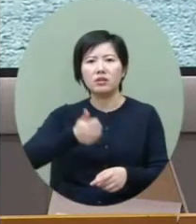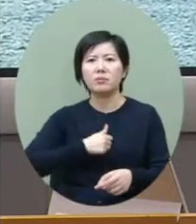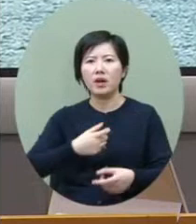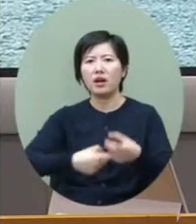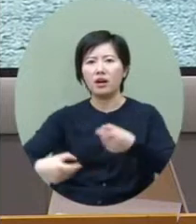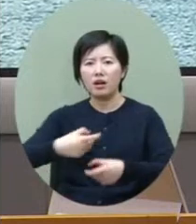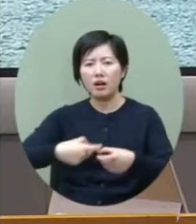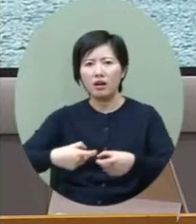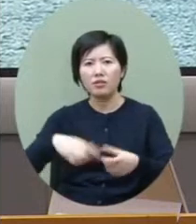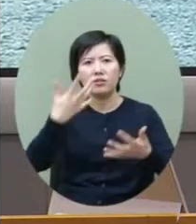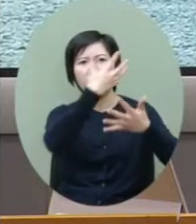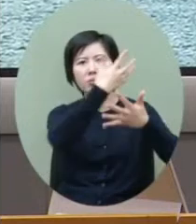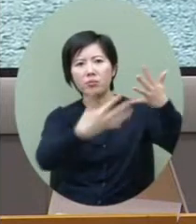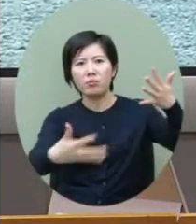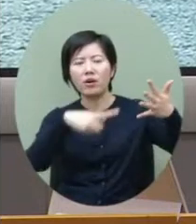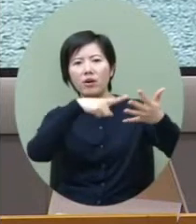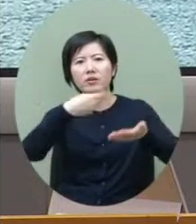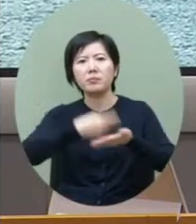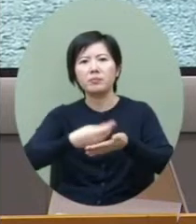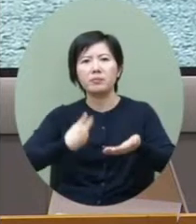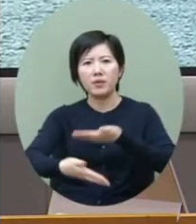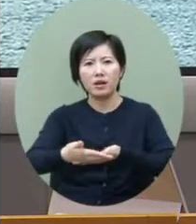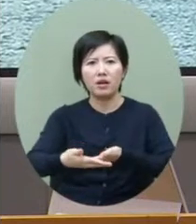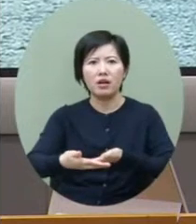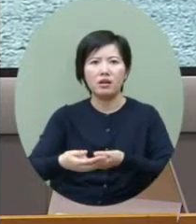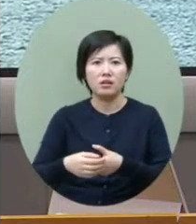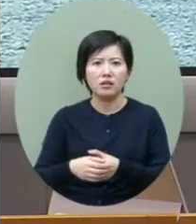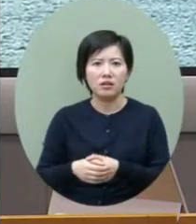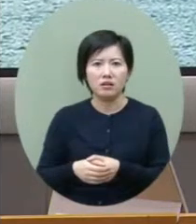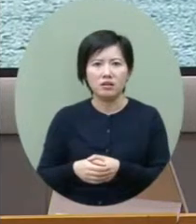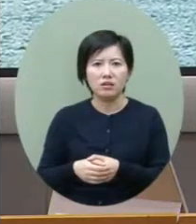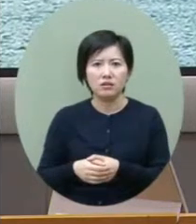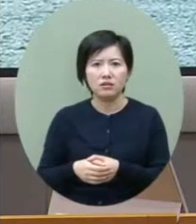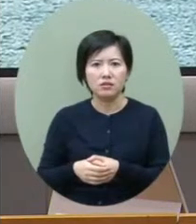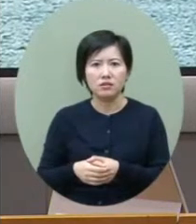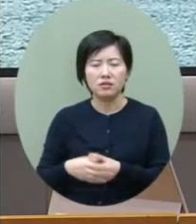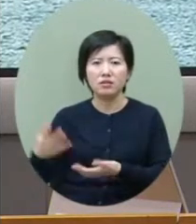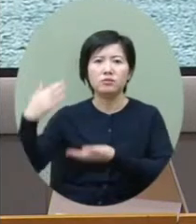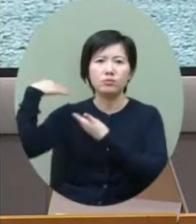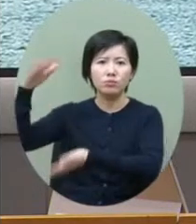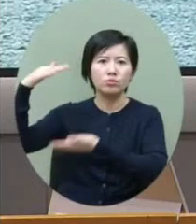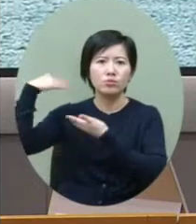Some had their own business, and some had businesses online,